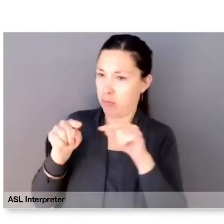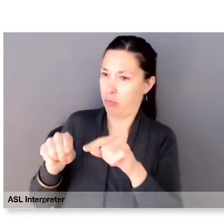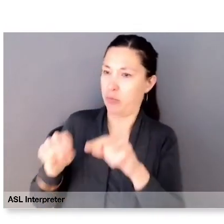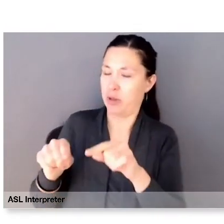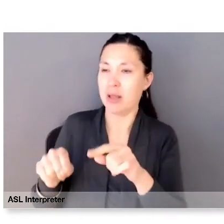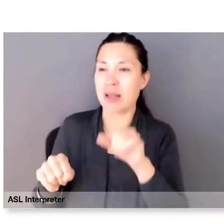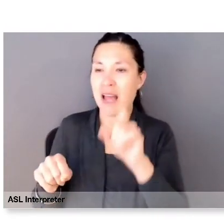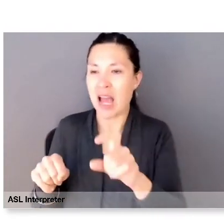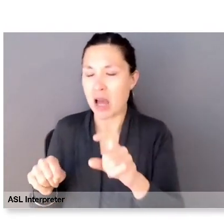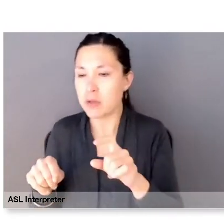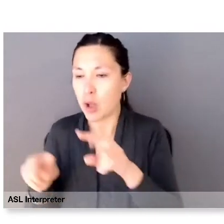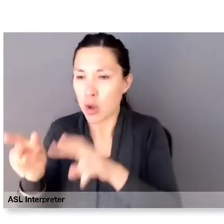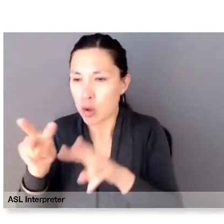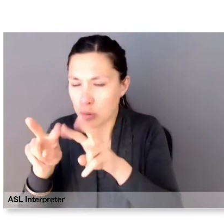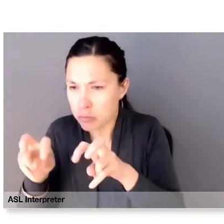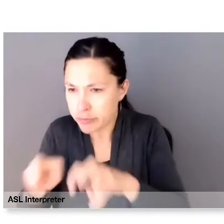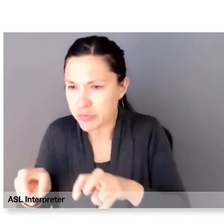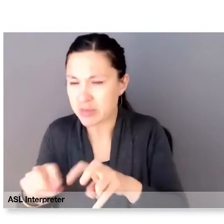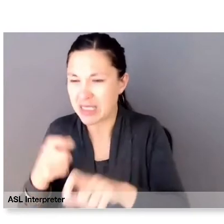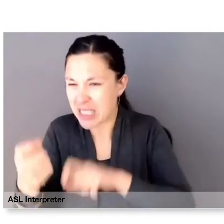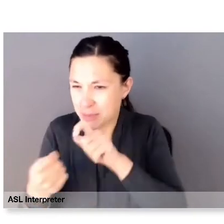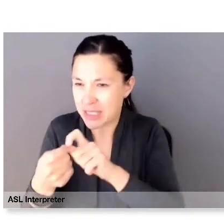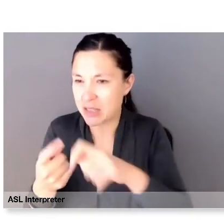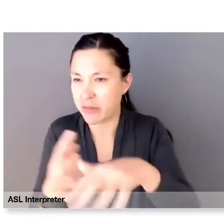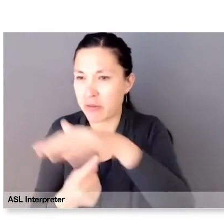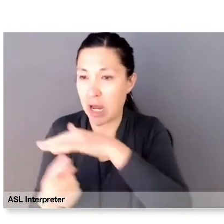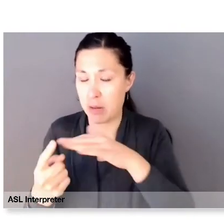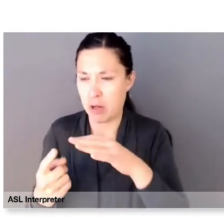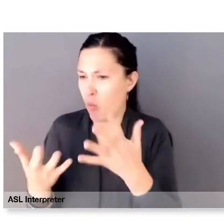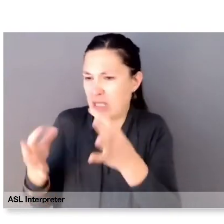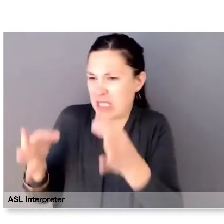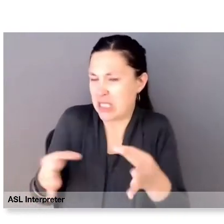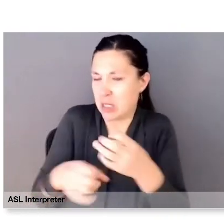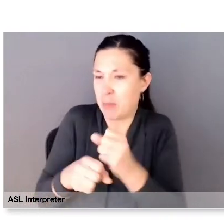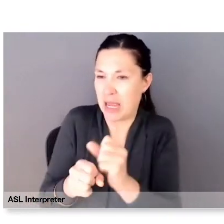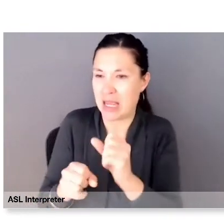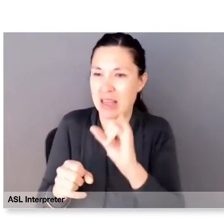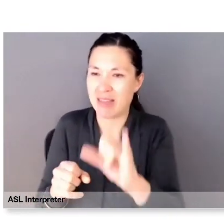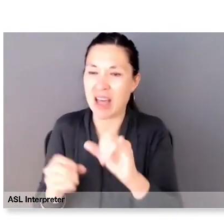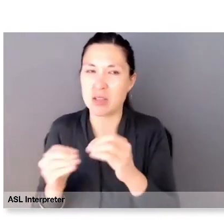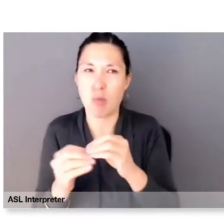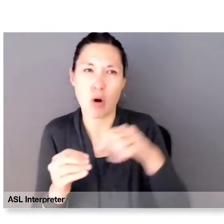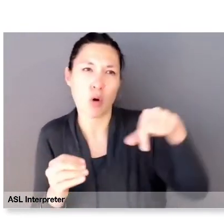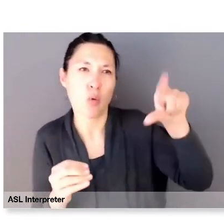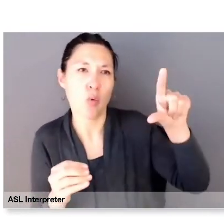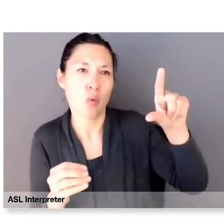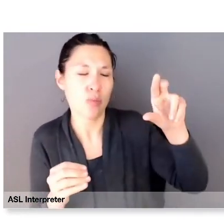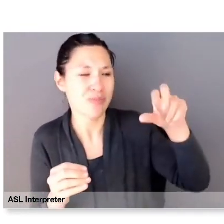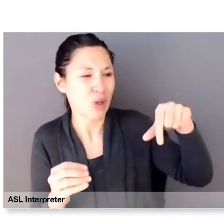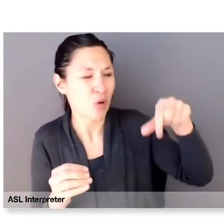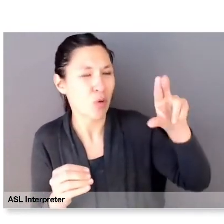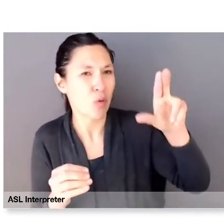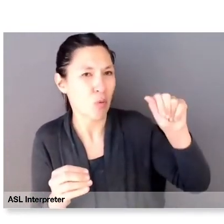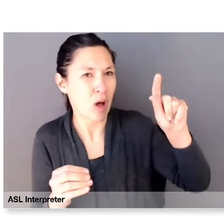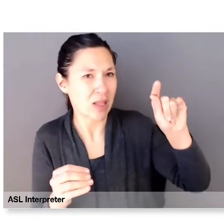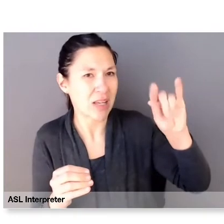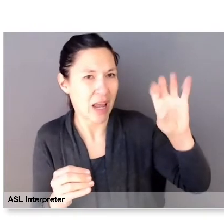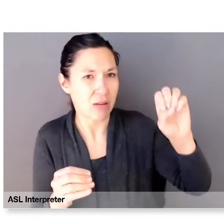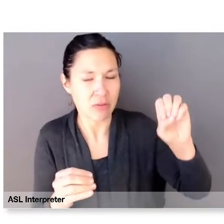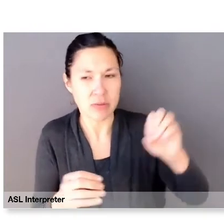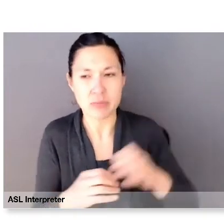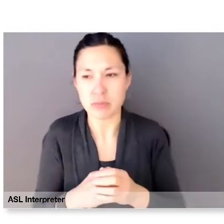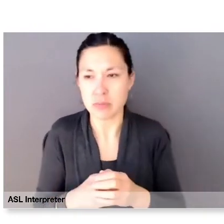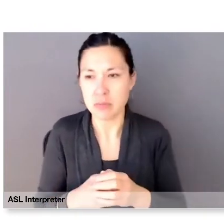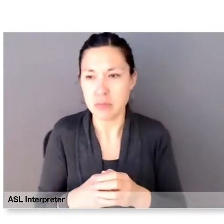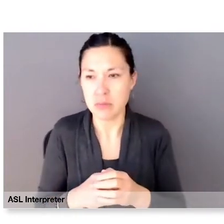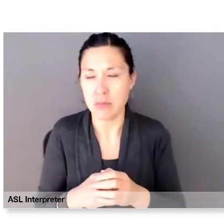of what the environment there was, what the decision making was, where we may have much more detailed traces at the level of the individual. Now, detailed traces at the